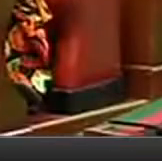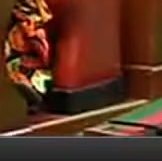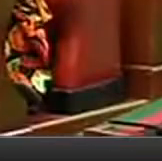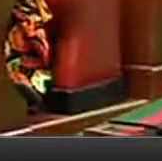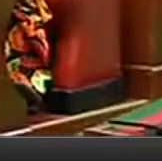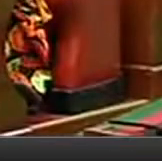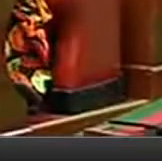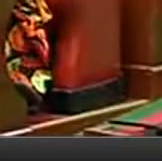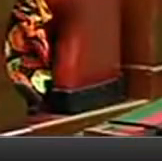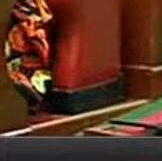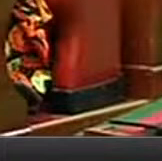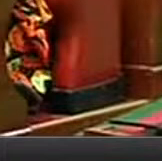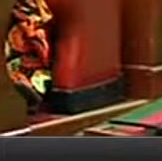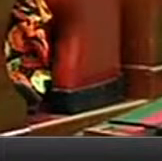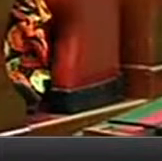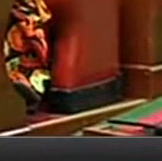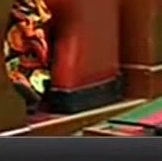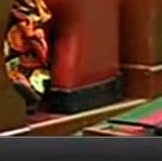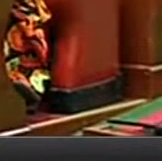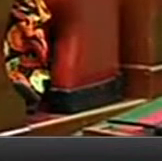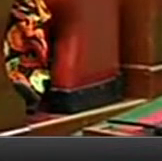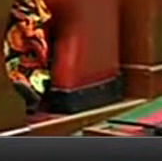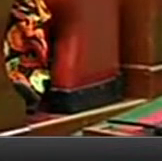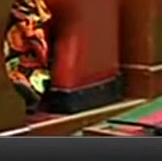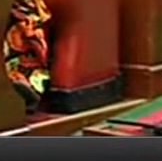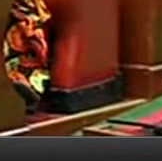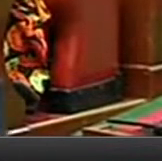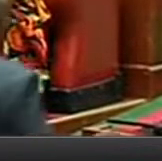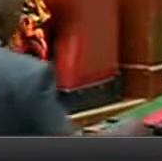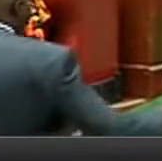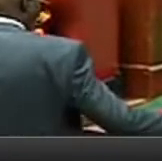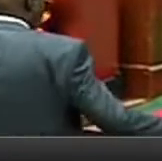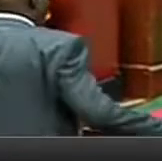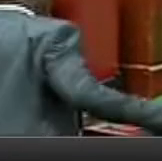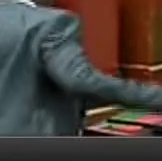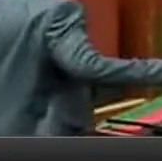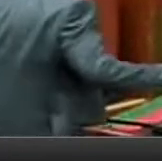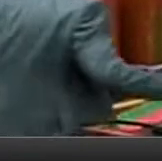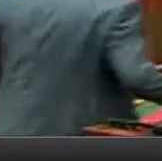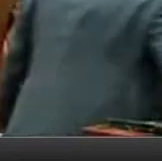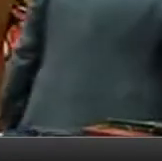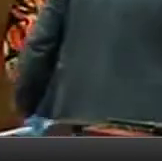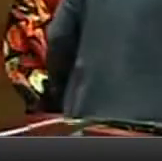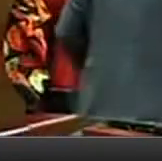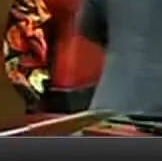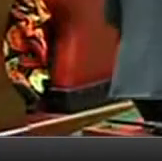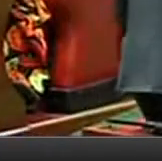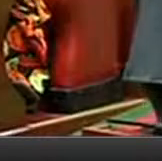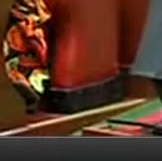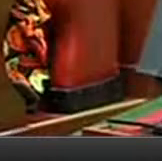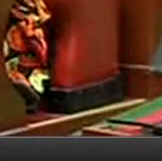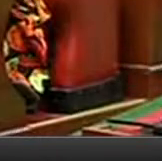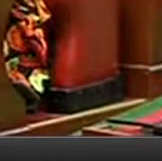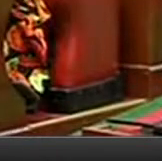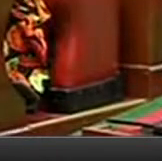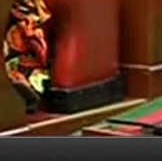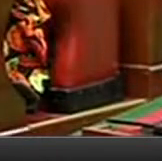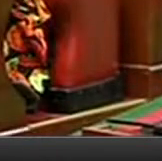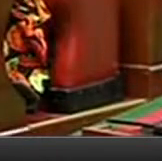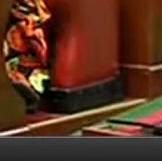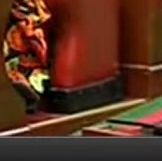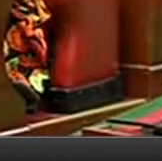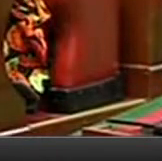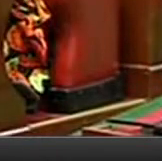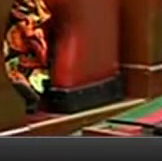and associated rights, and operationalization of the Public Benefit Organizations Act. These are some of